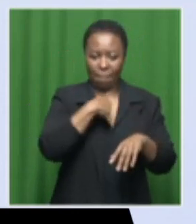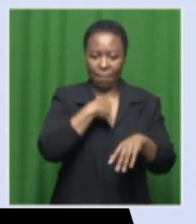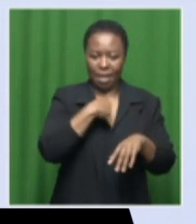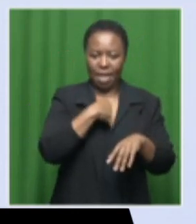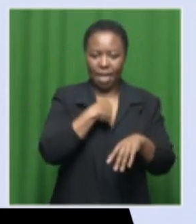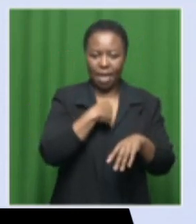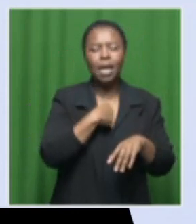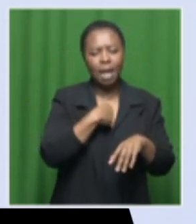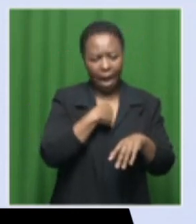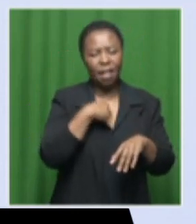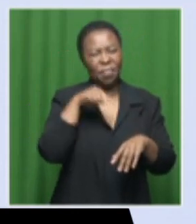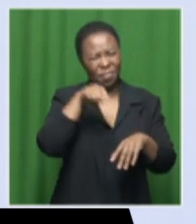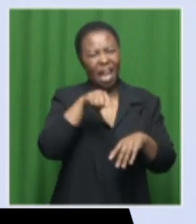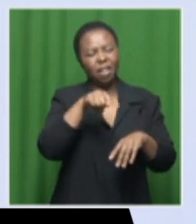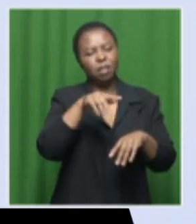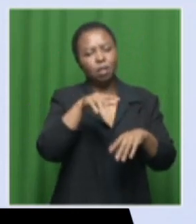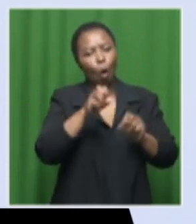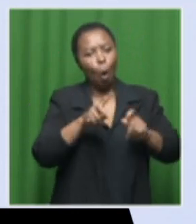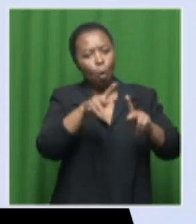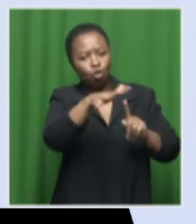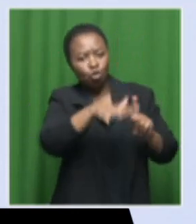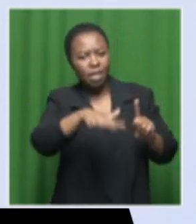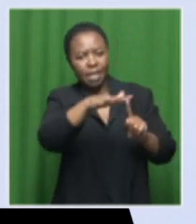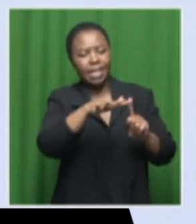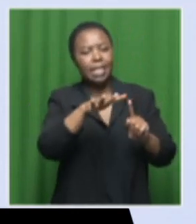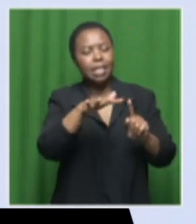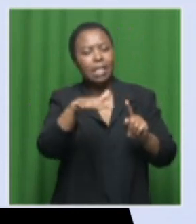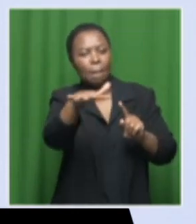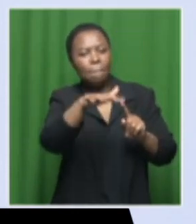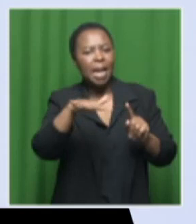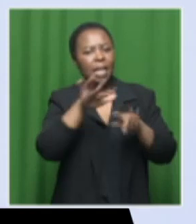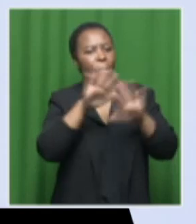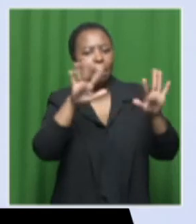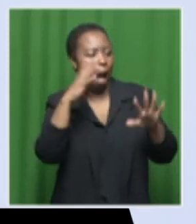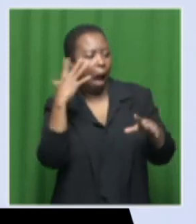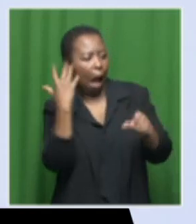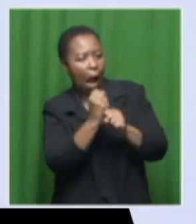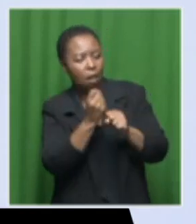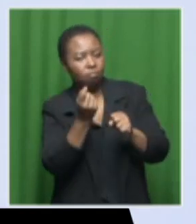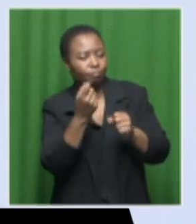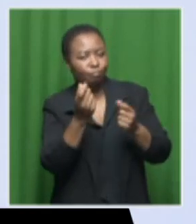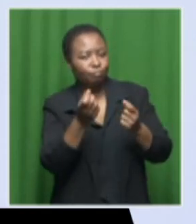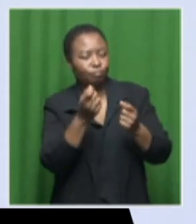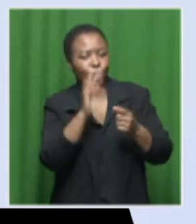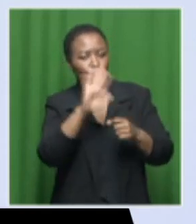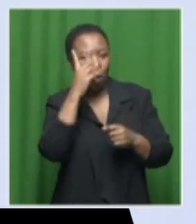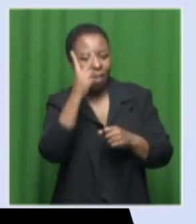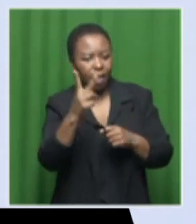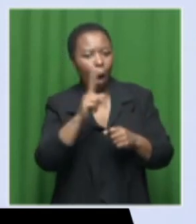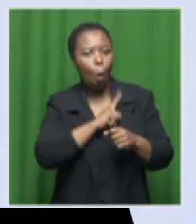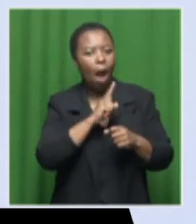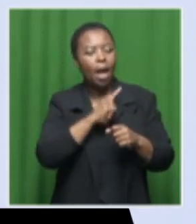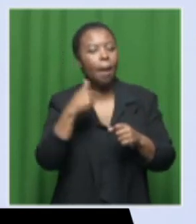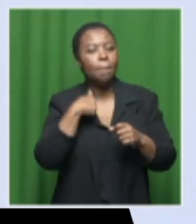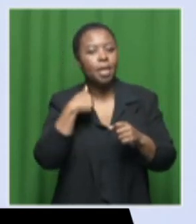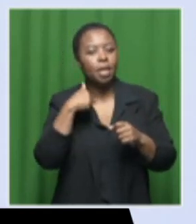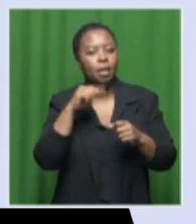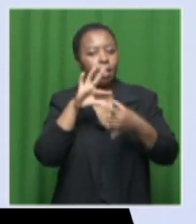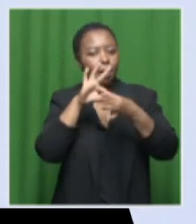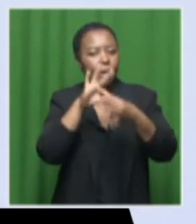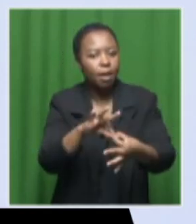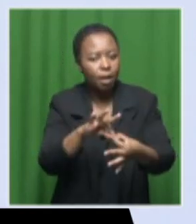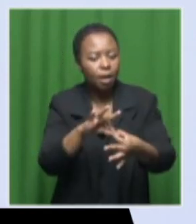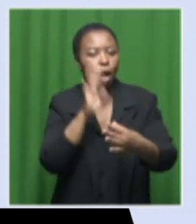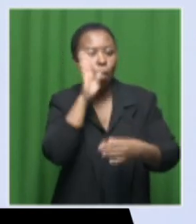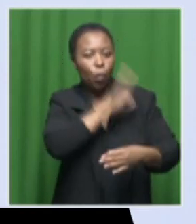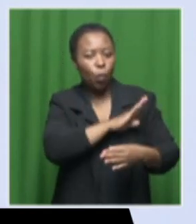in that kind of space that there's certain places that I'm not recognized because of the certain things that I do not comply to. So it's more